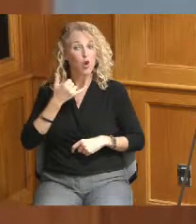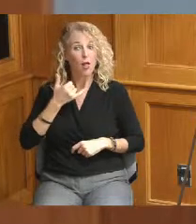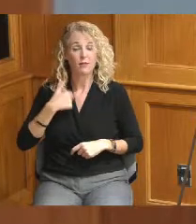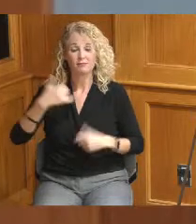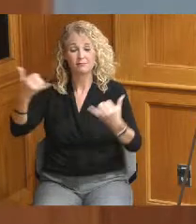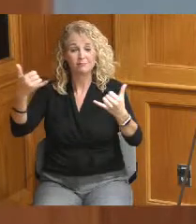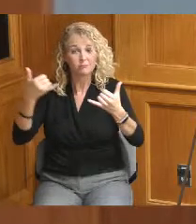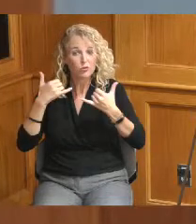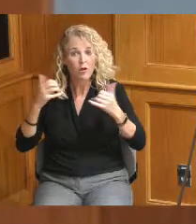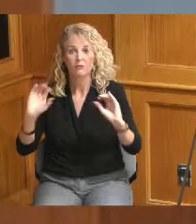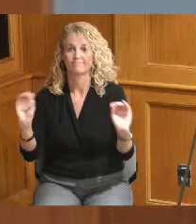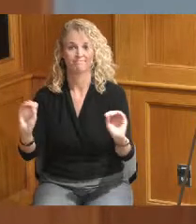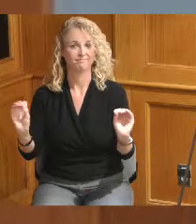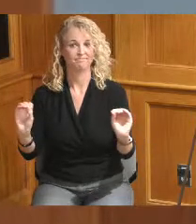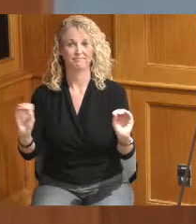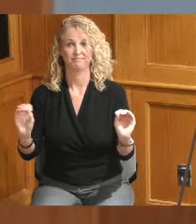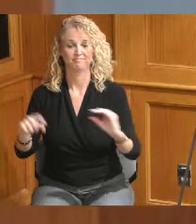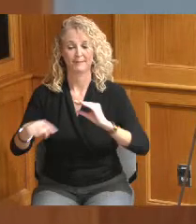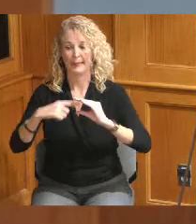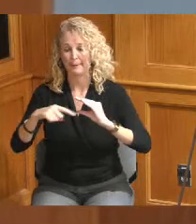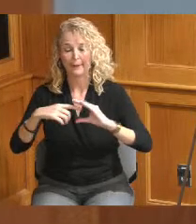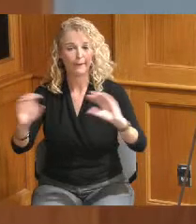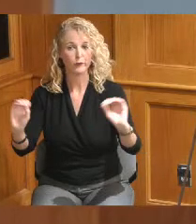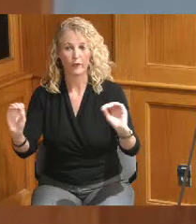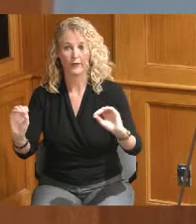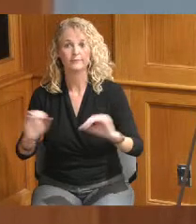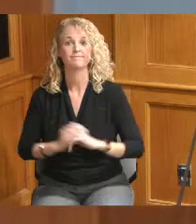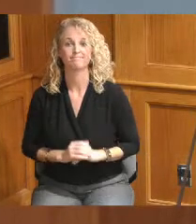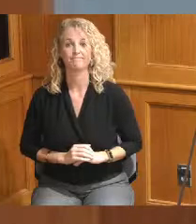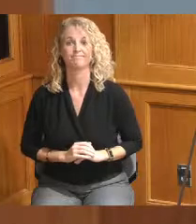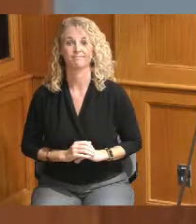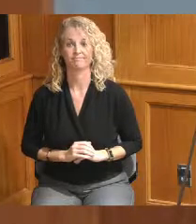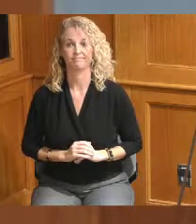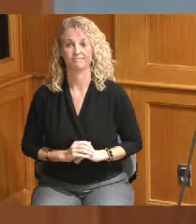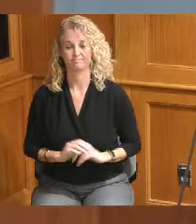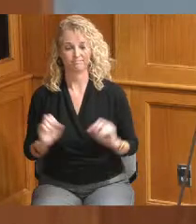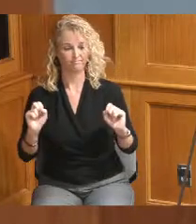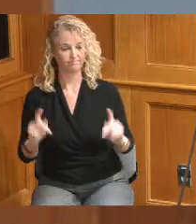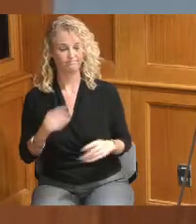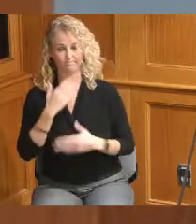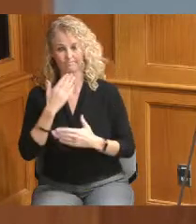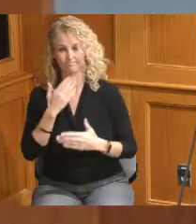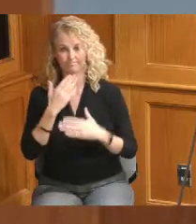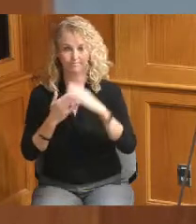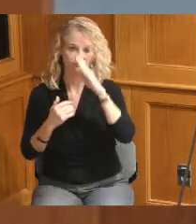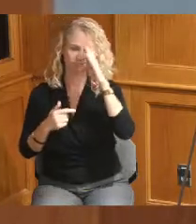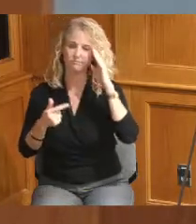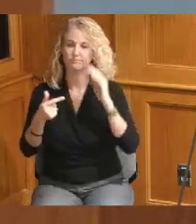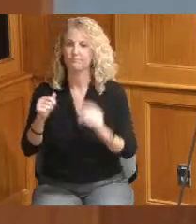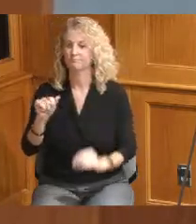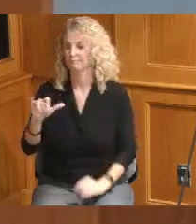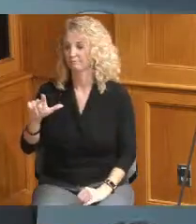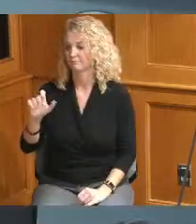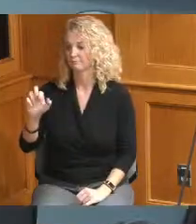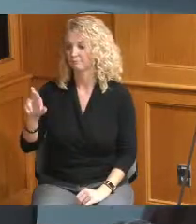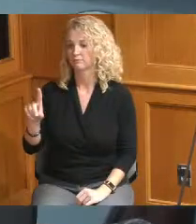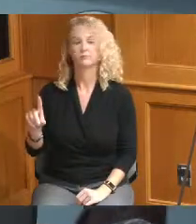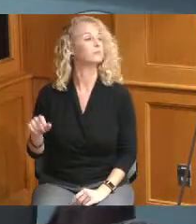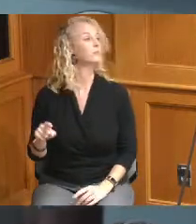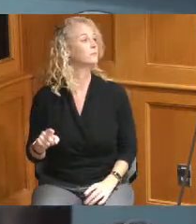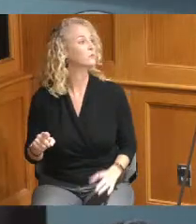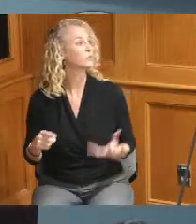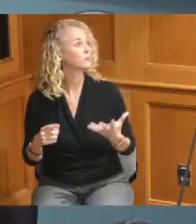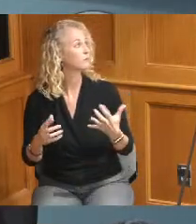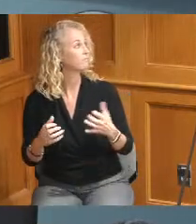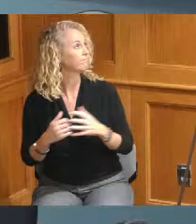received any communication in regards to this from the public. Thank you. Gaylord, did you want to say something? Just ask James